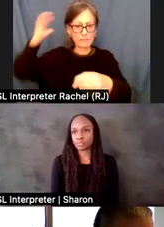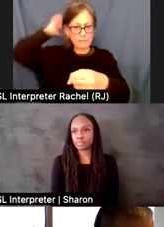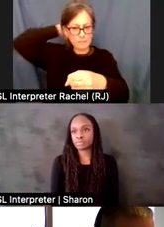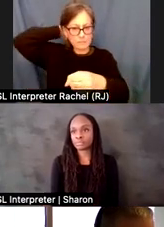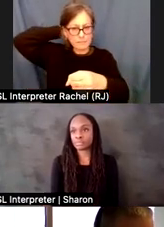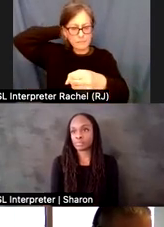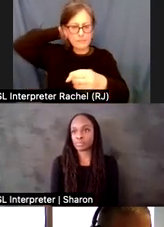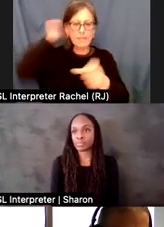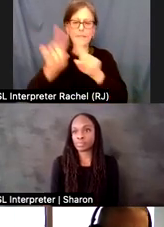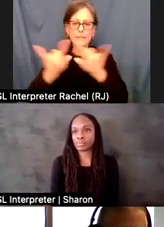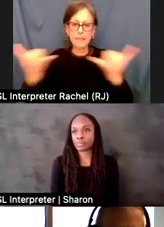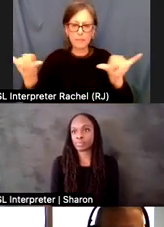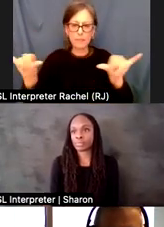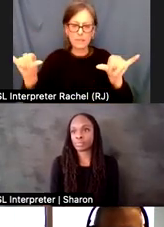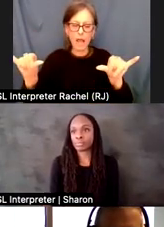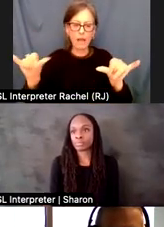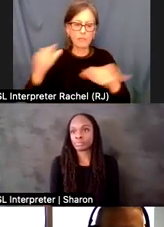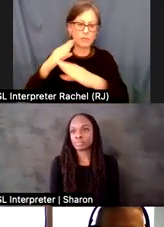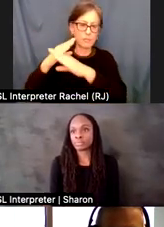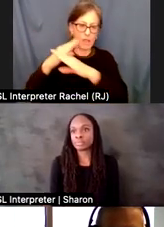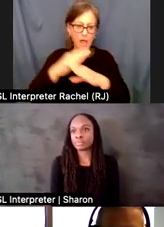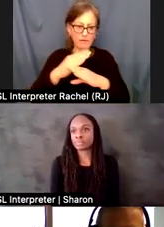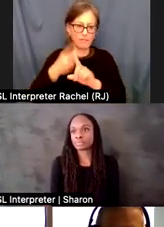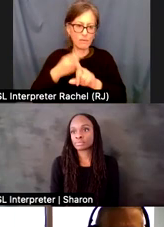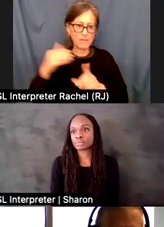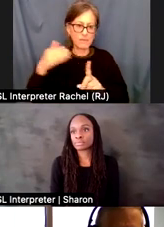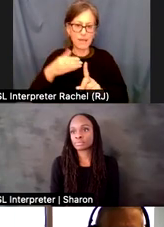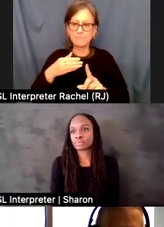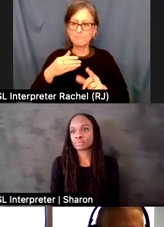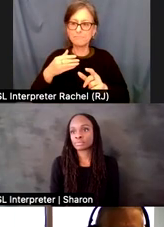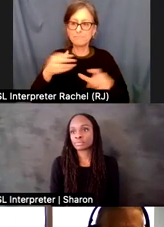of maybe blocking things from coming at you from the side.